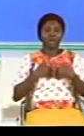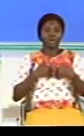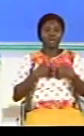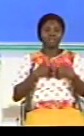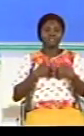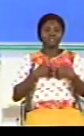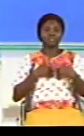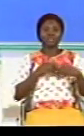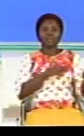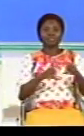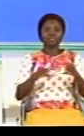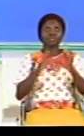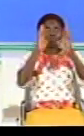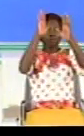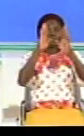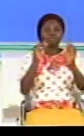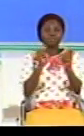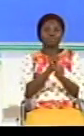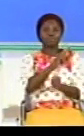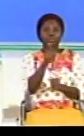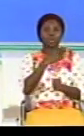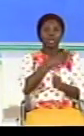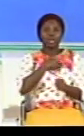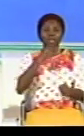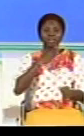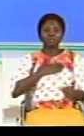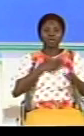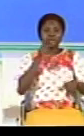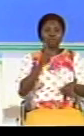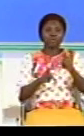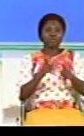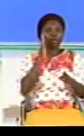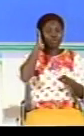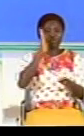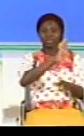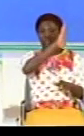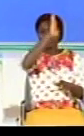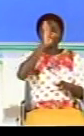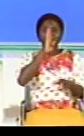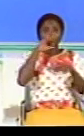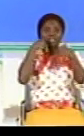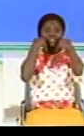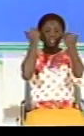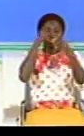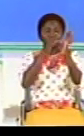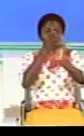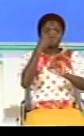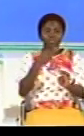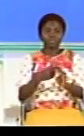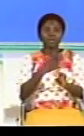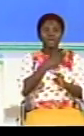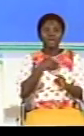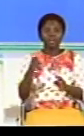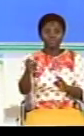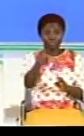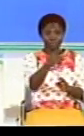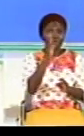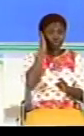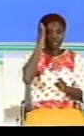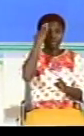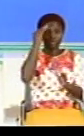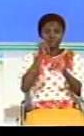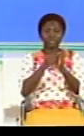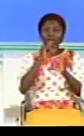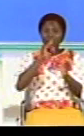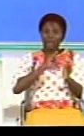my people shall never be ashamed. And ye shall know that I am